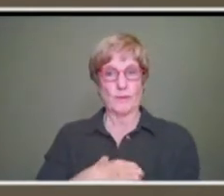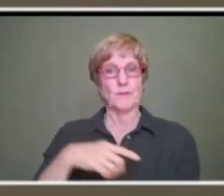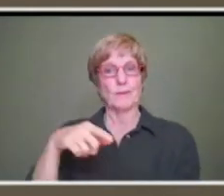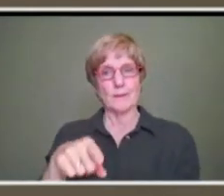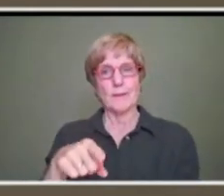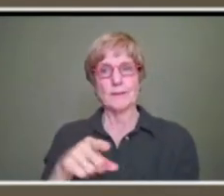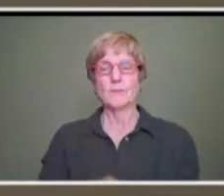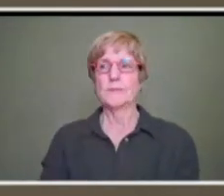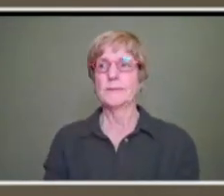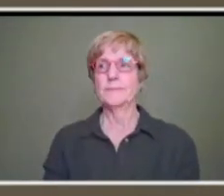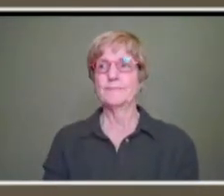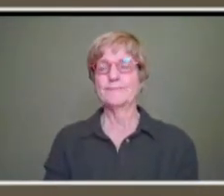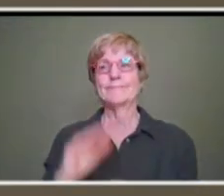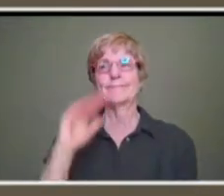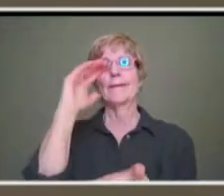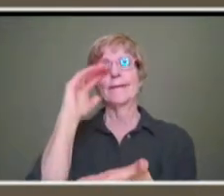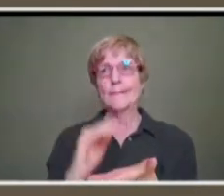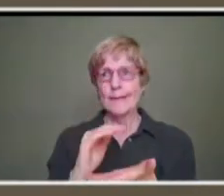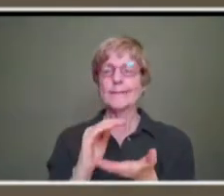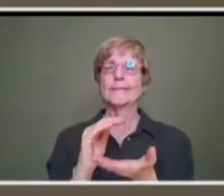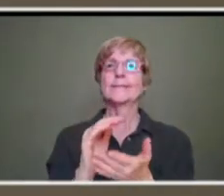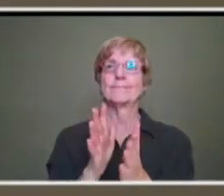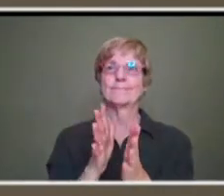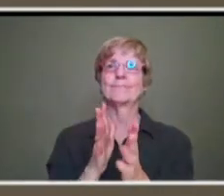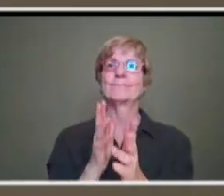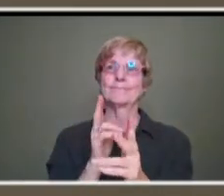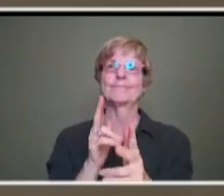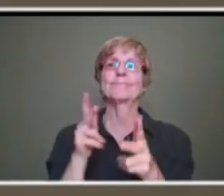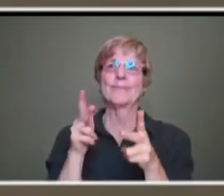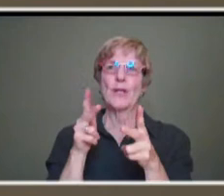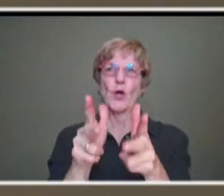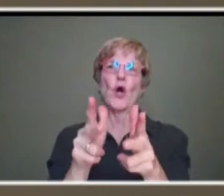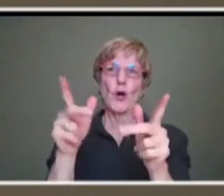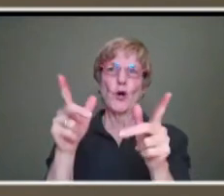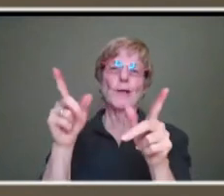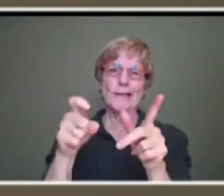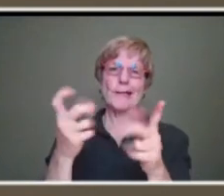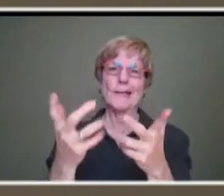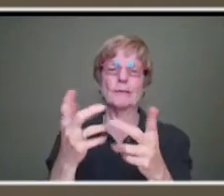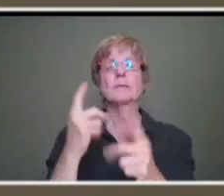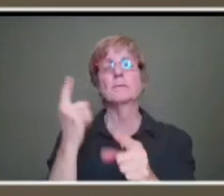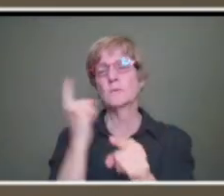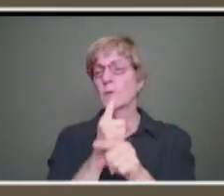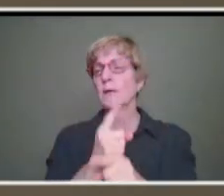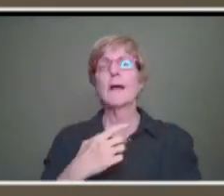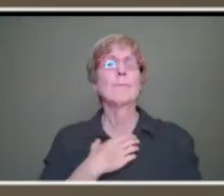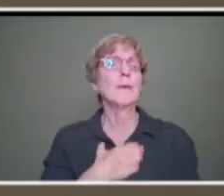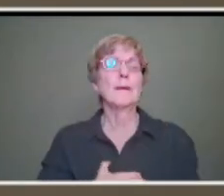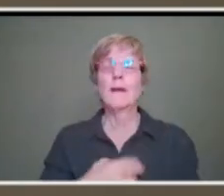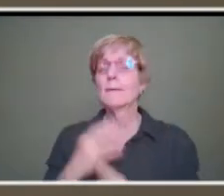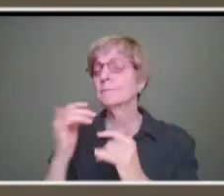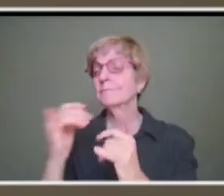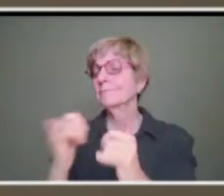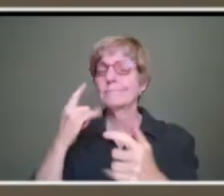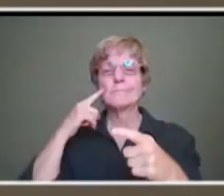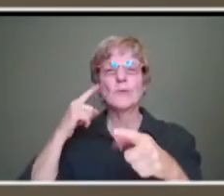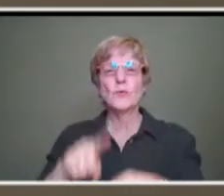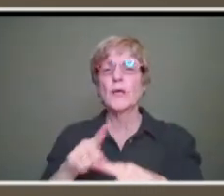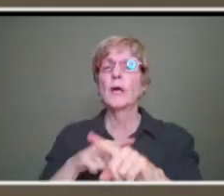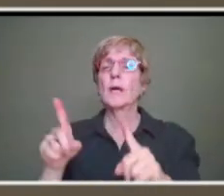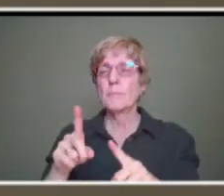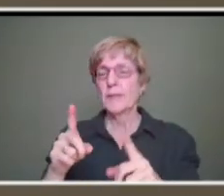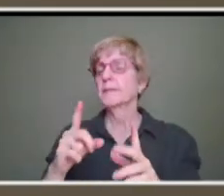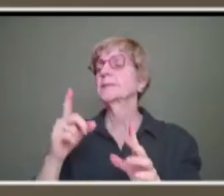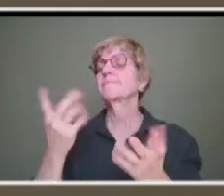a less car Centric solution I think a lot of people wish that in sub-level I even wish that but we have to look at reality